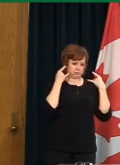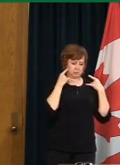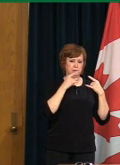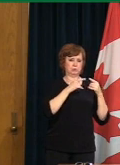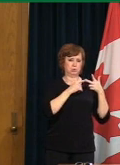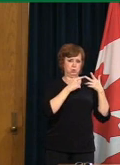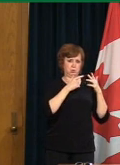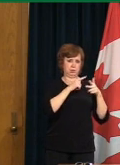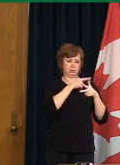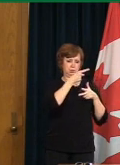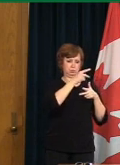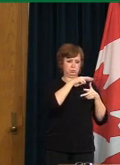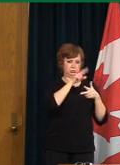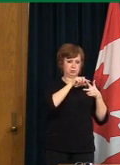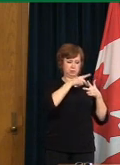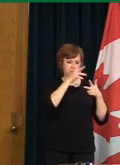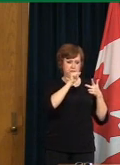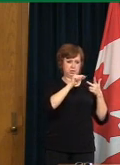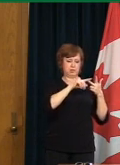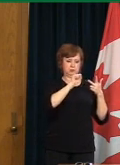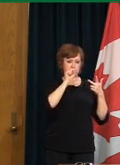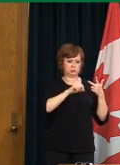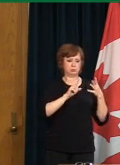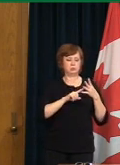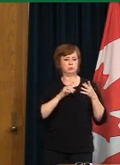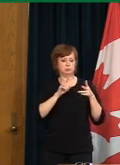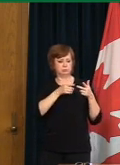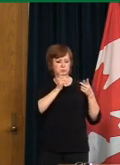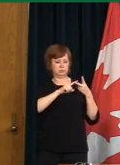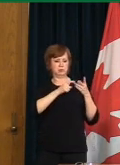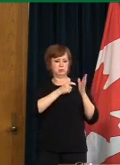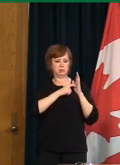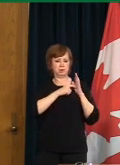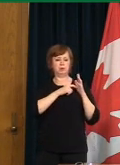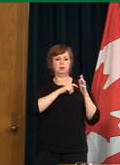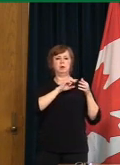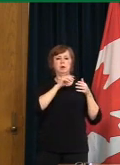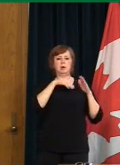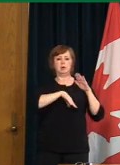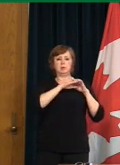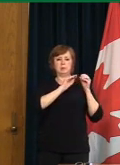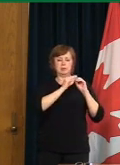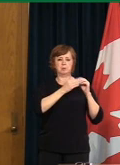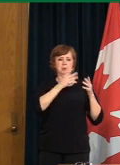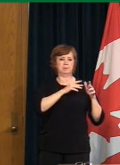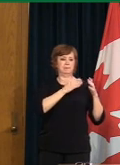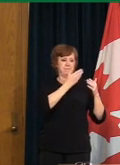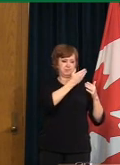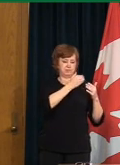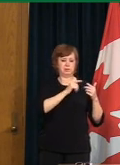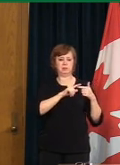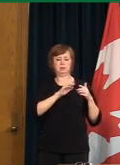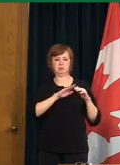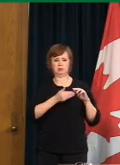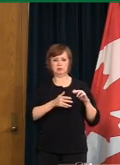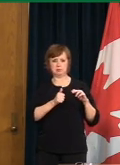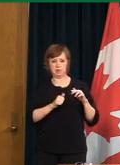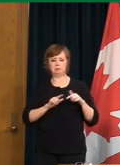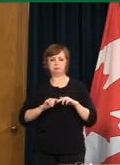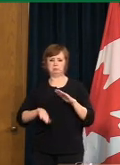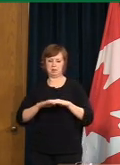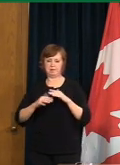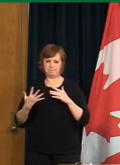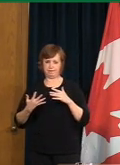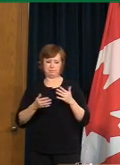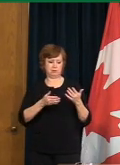dropped from 30 to 15 to 10 and now to 5. And it feels like they're becoming more frequent and even more incremental with as